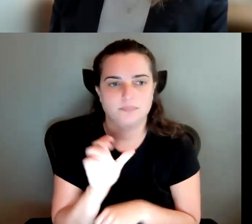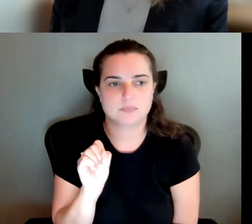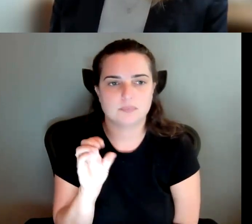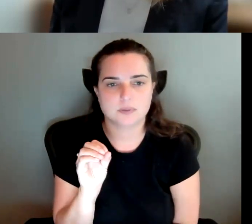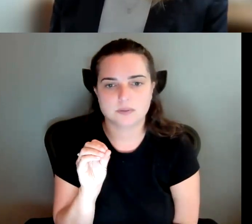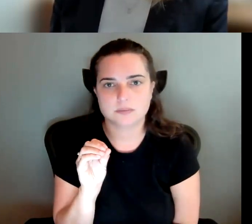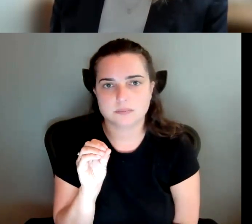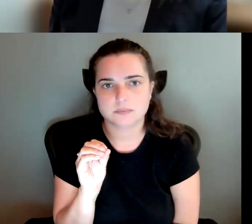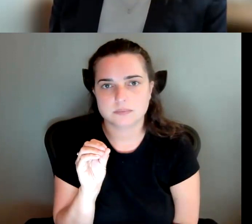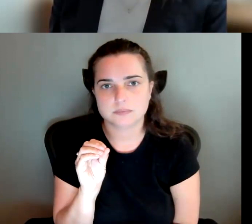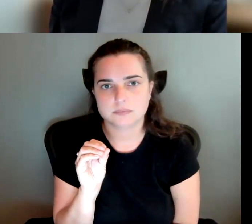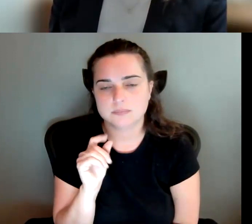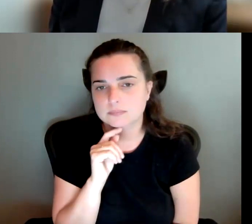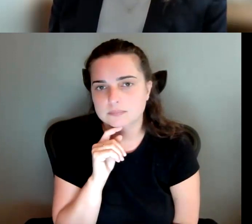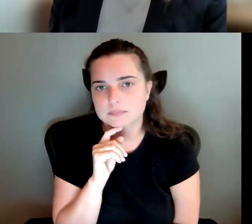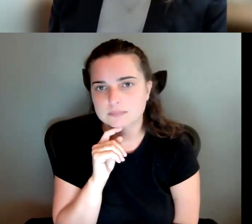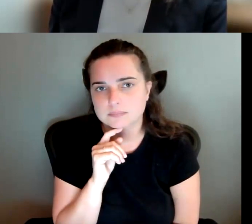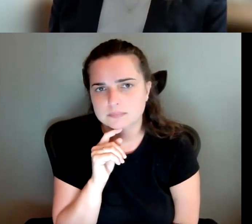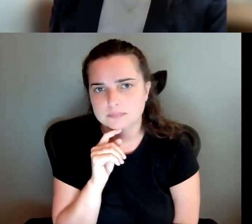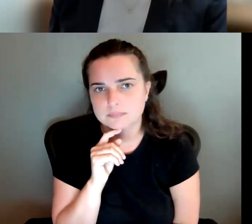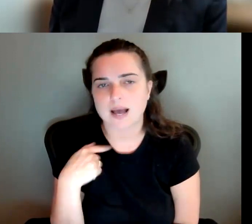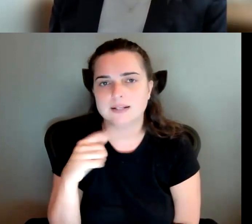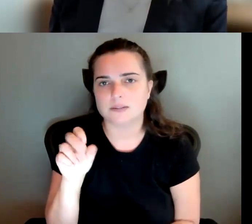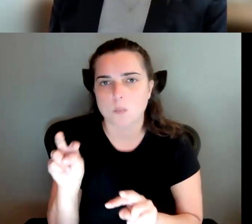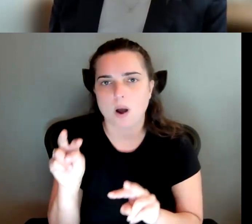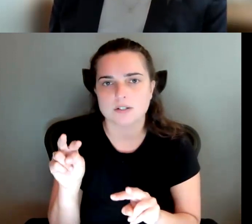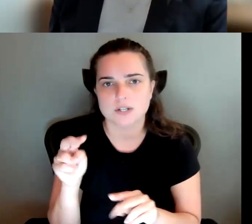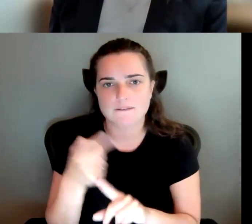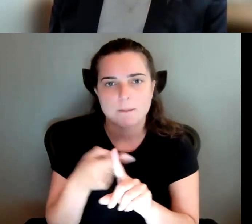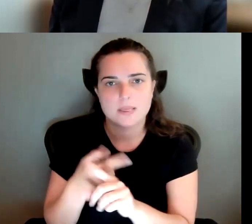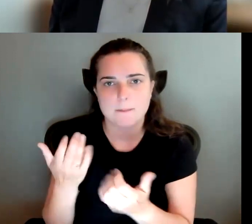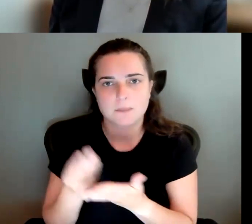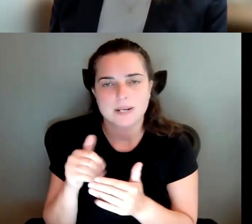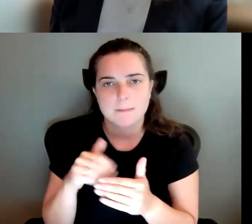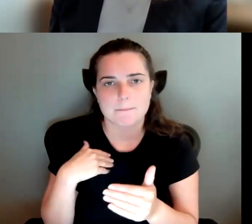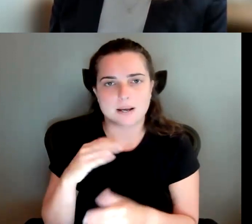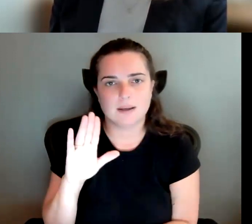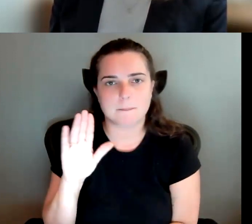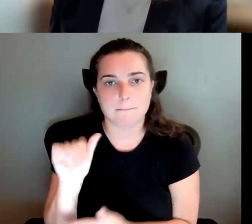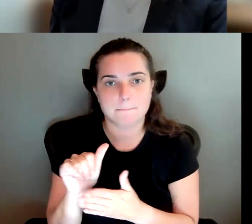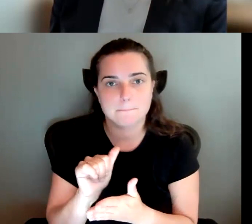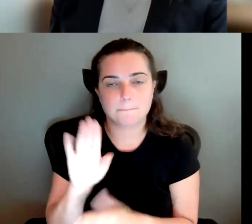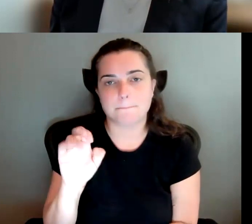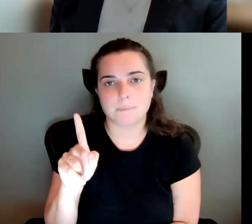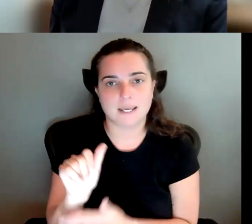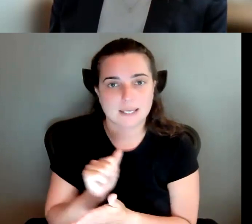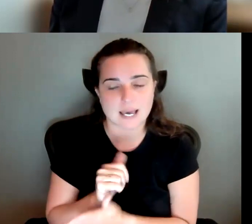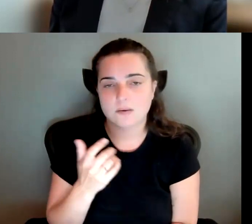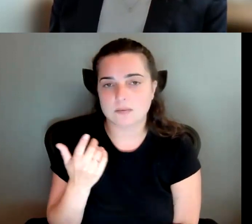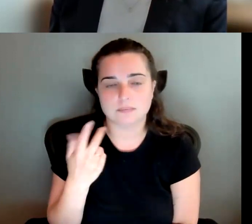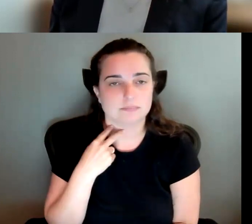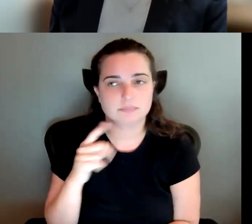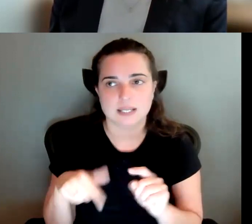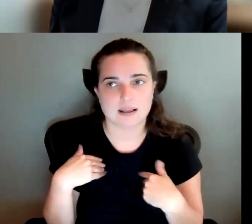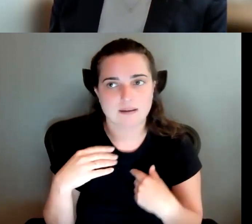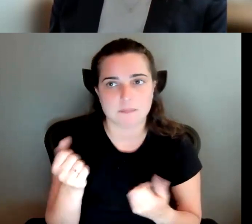you know, how much I have in my bank account. I can't really have any assets.